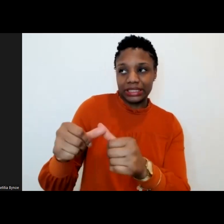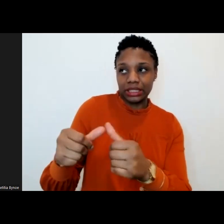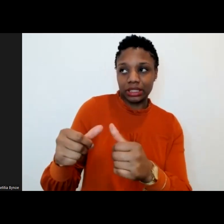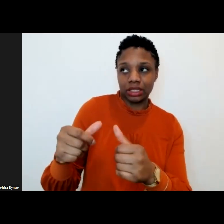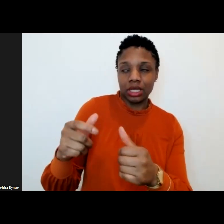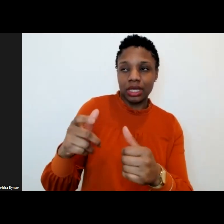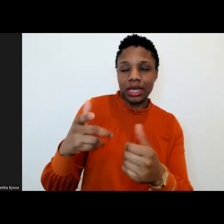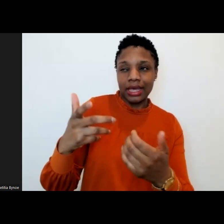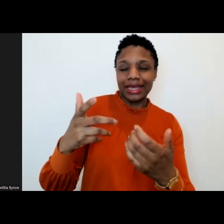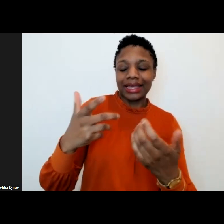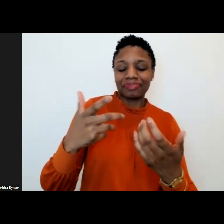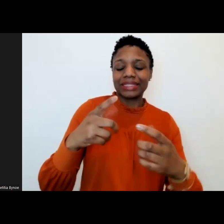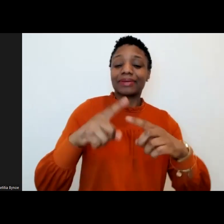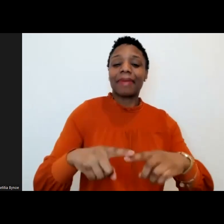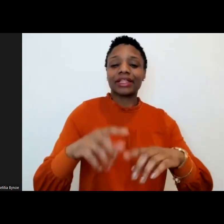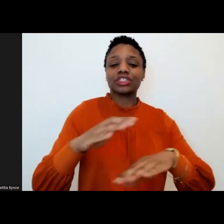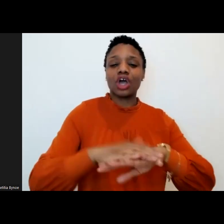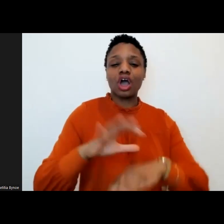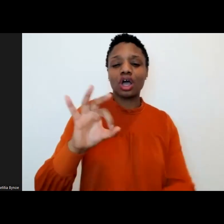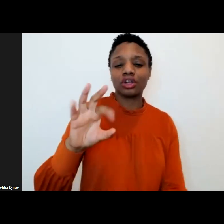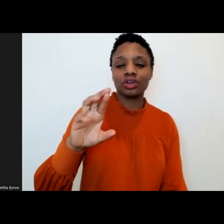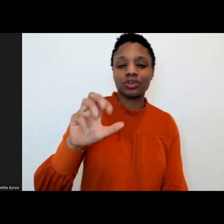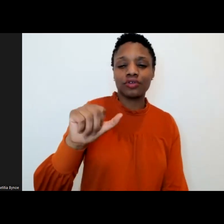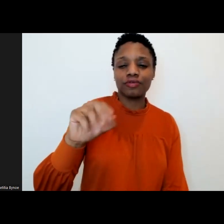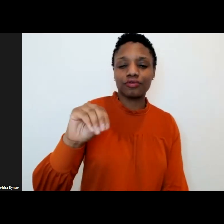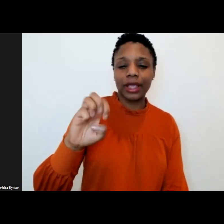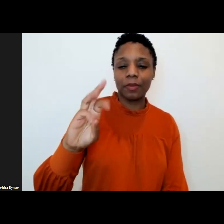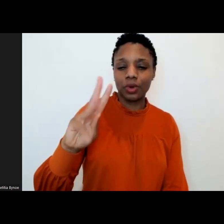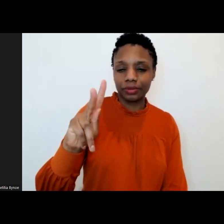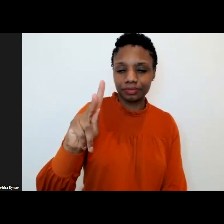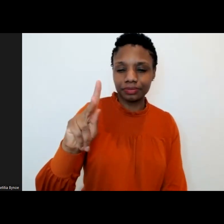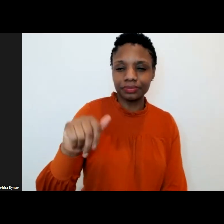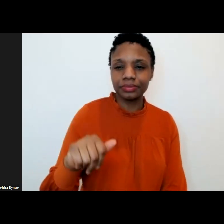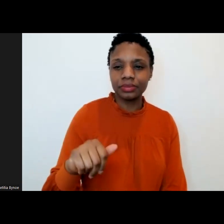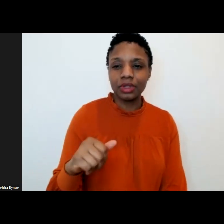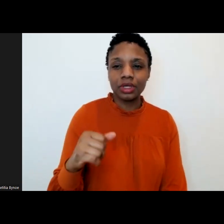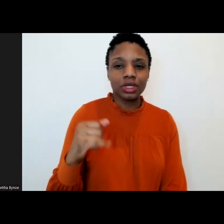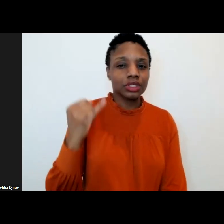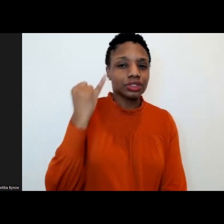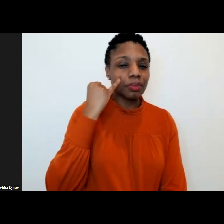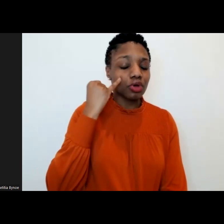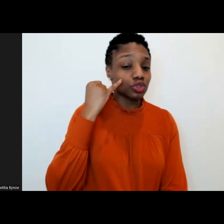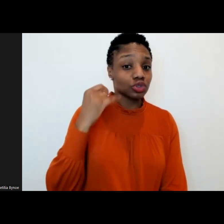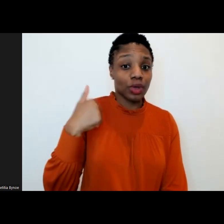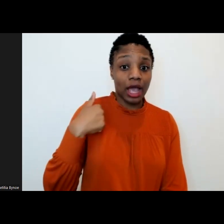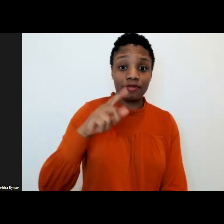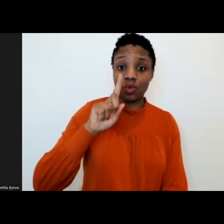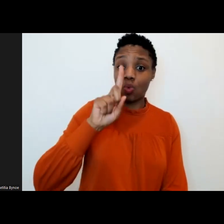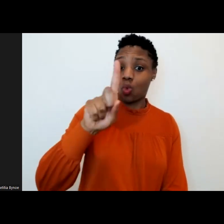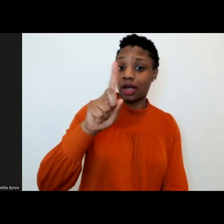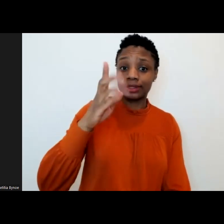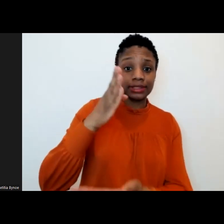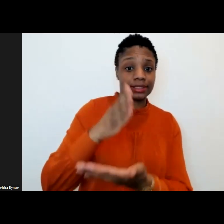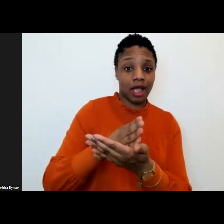depends on what the framework is itself. So if you have a one-stop consolidated permitting